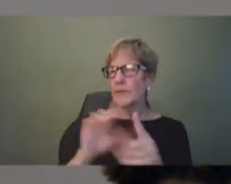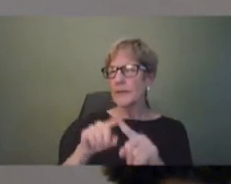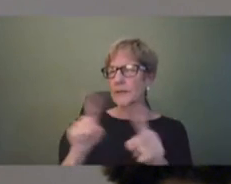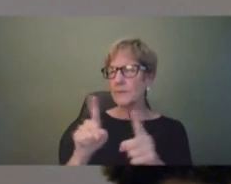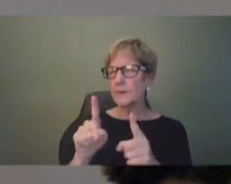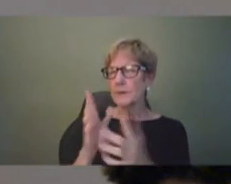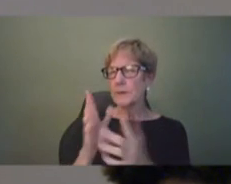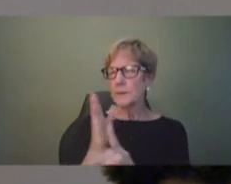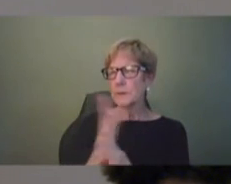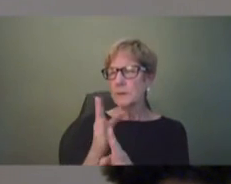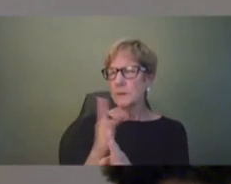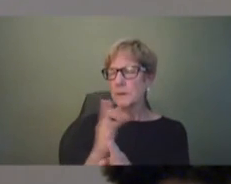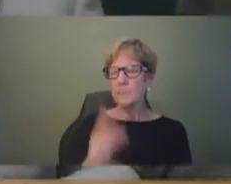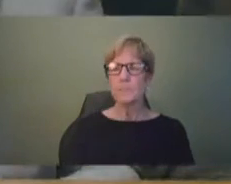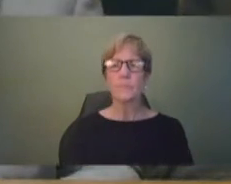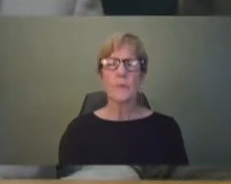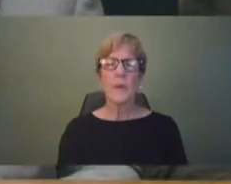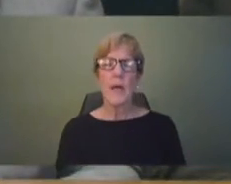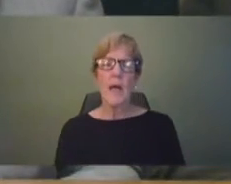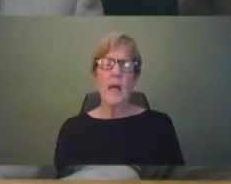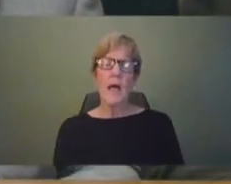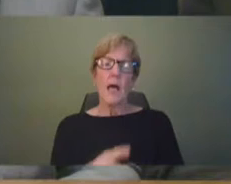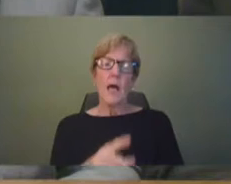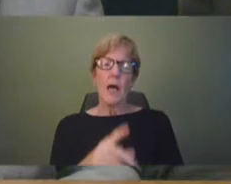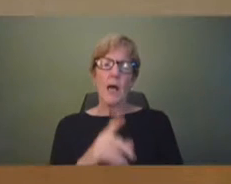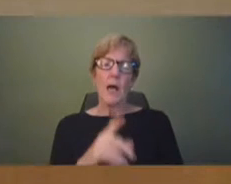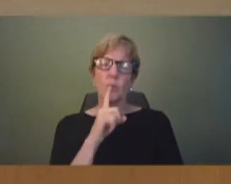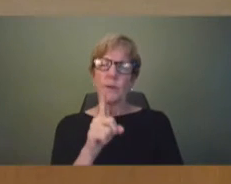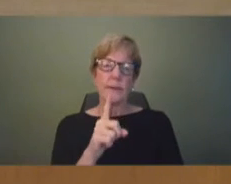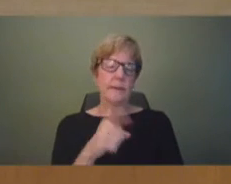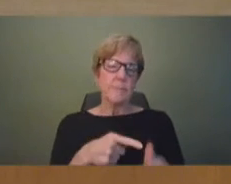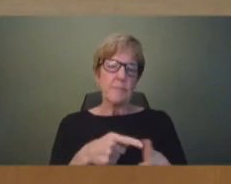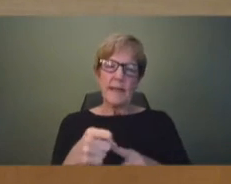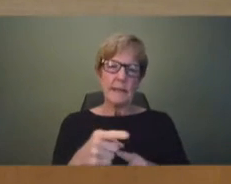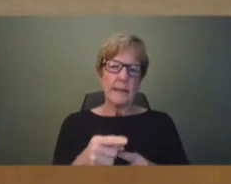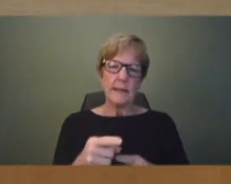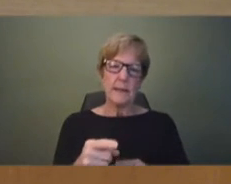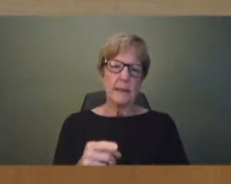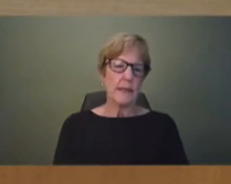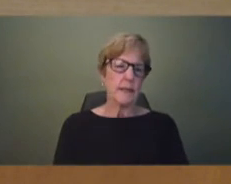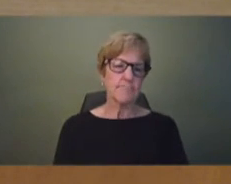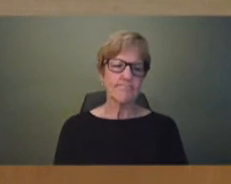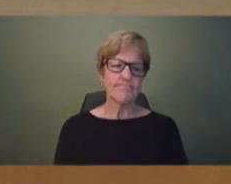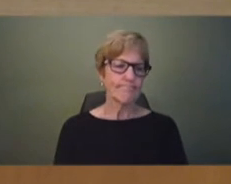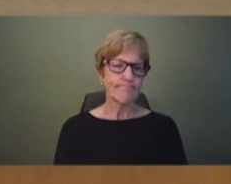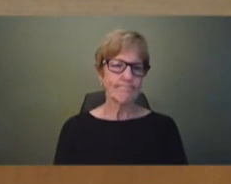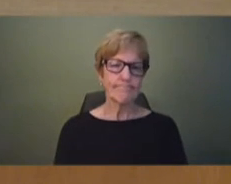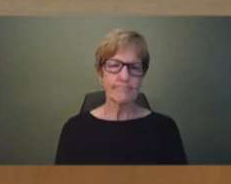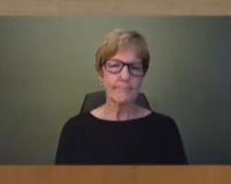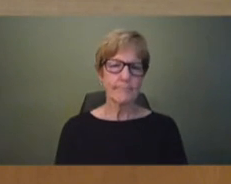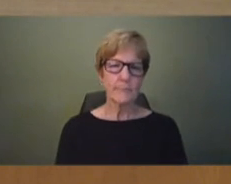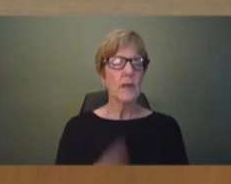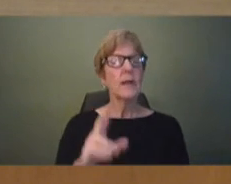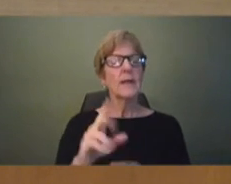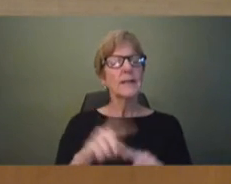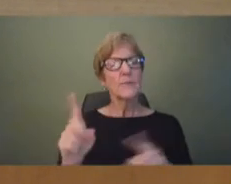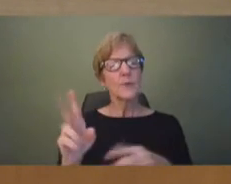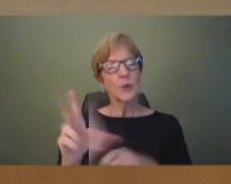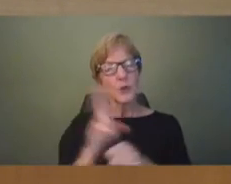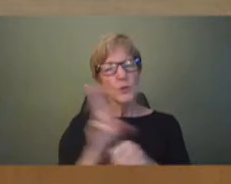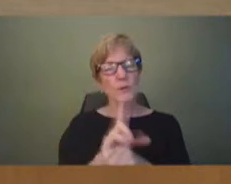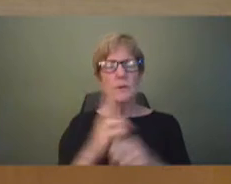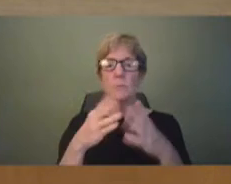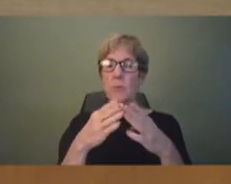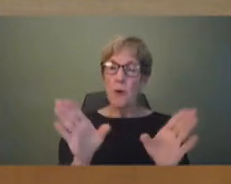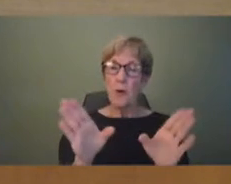two the nuances are are really mainly just one of I would say there's use differences but overall the main difference